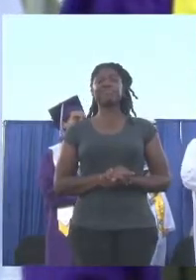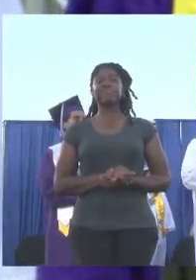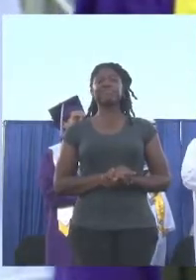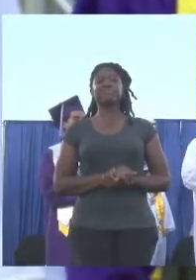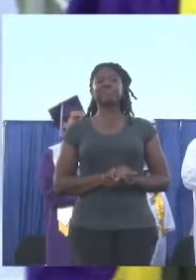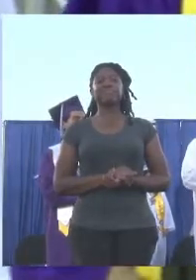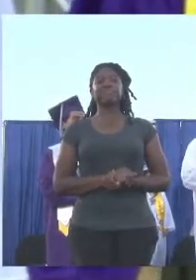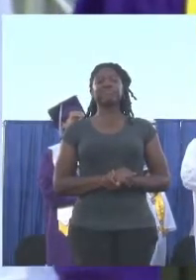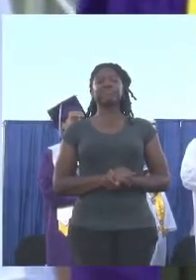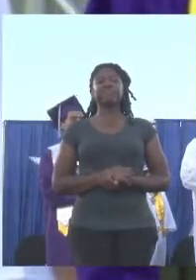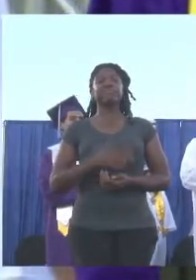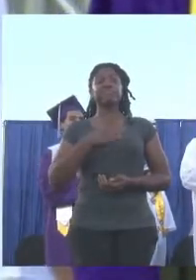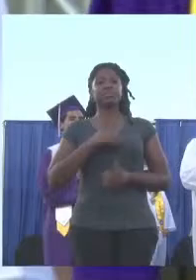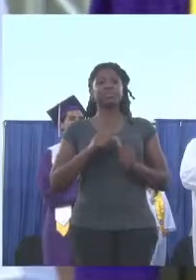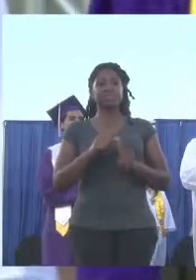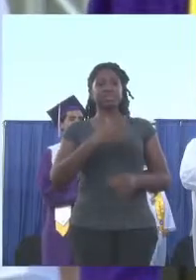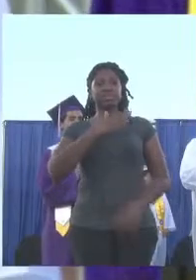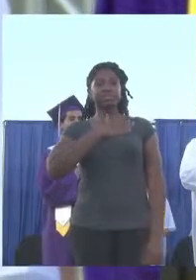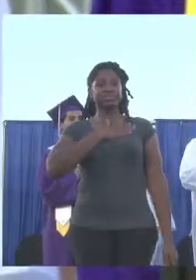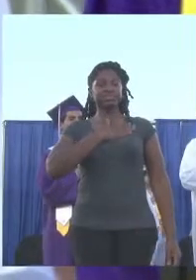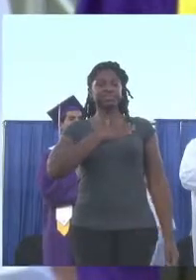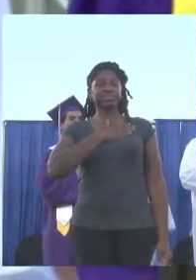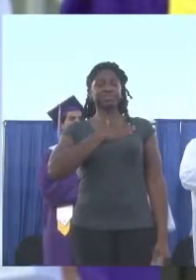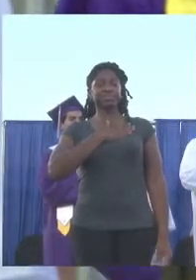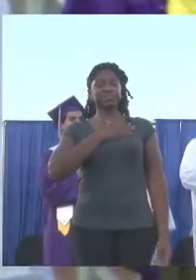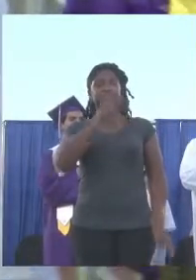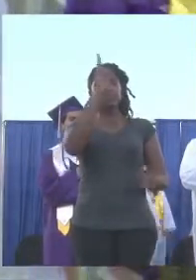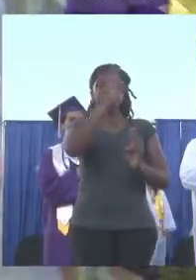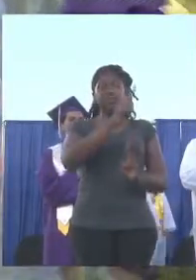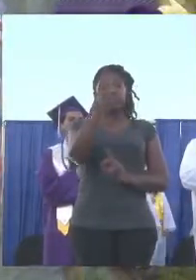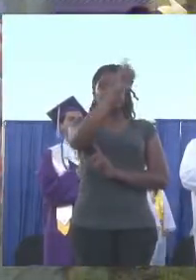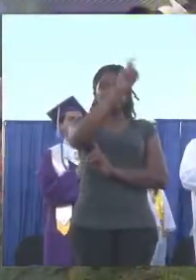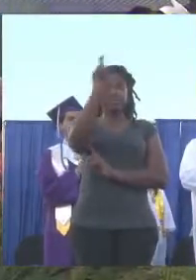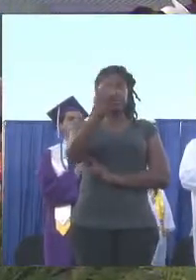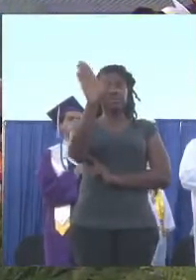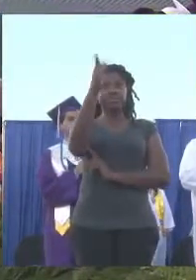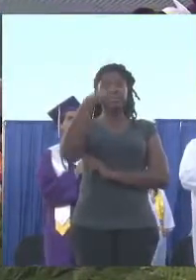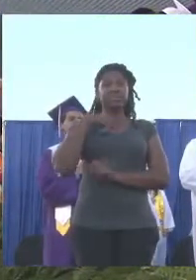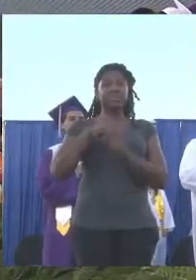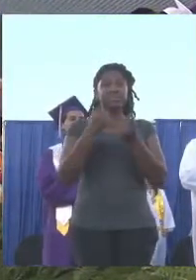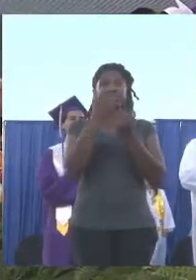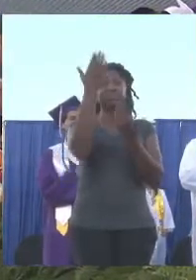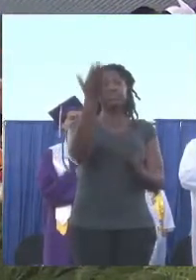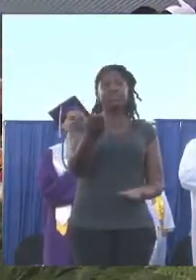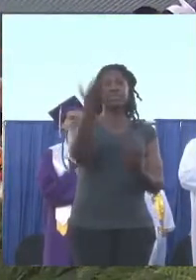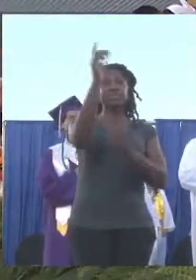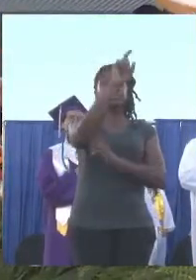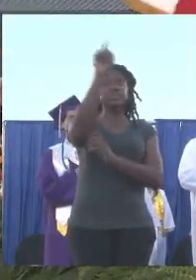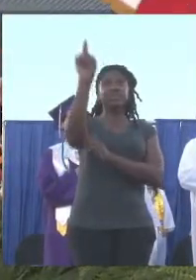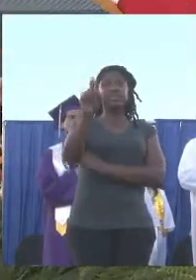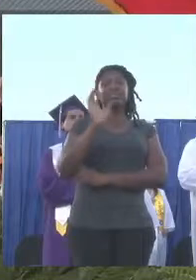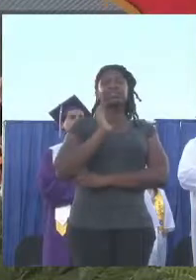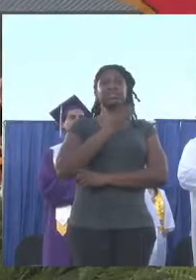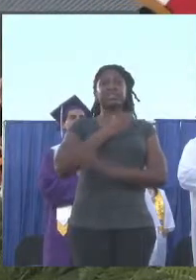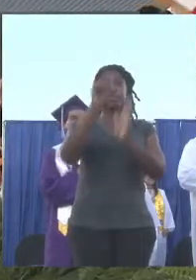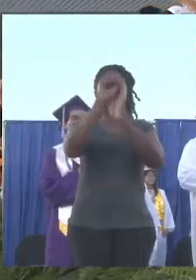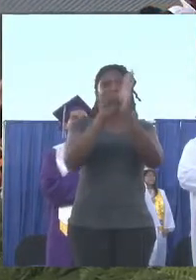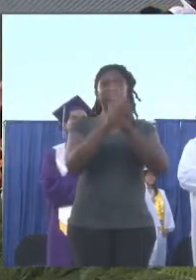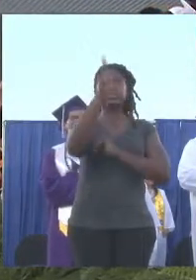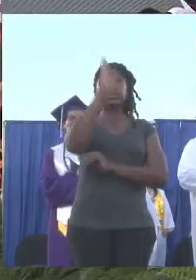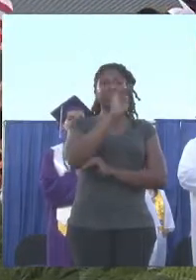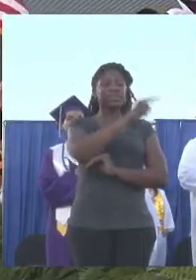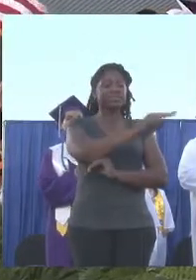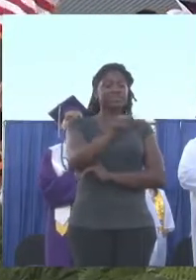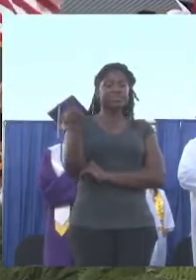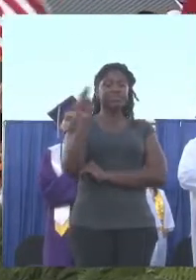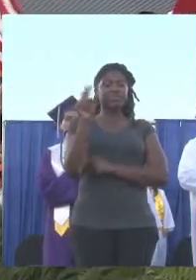Please keep your hand over your heart for the Texas Pledge. Honor the Texas flag. I pledge allegiance to the Texas, one state,